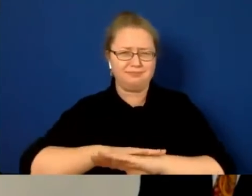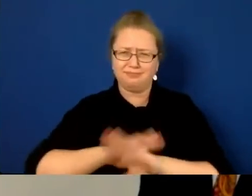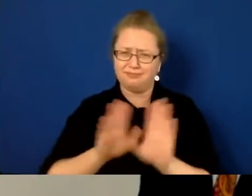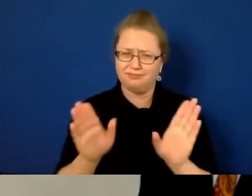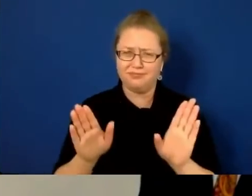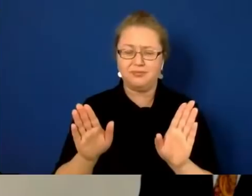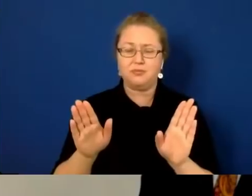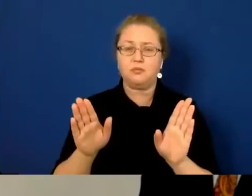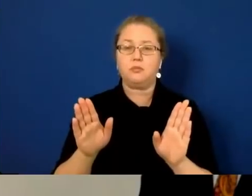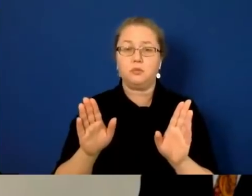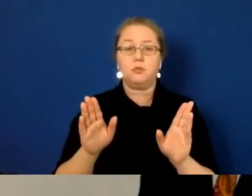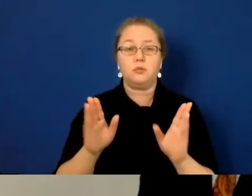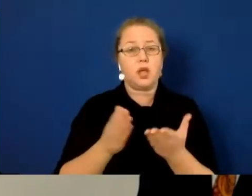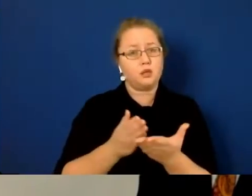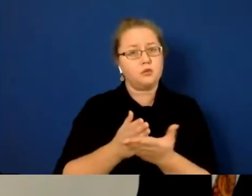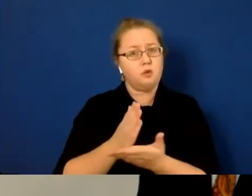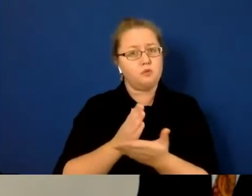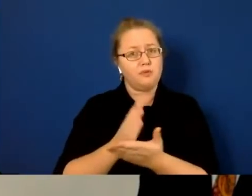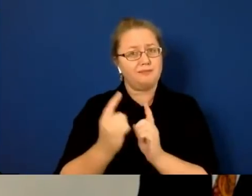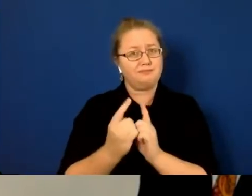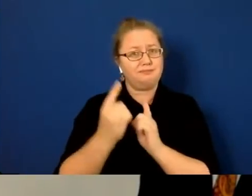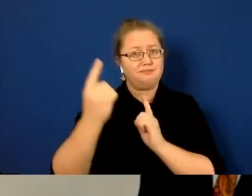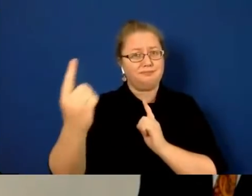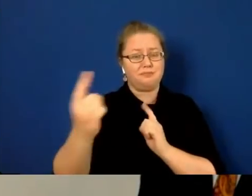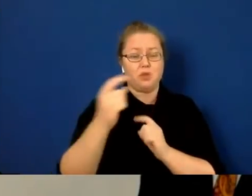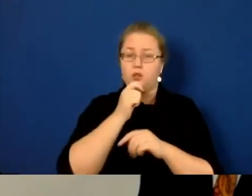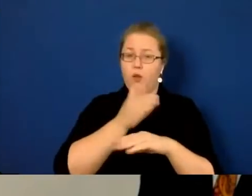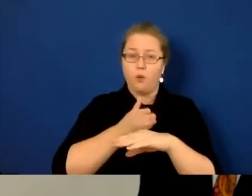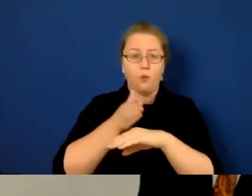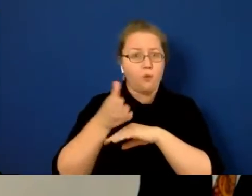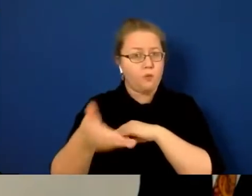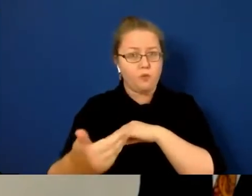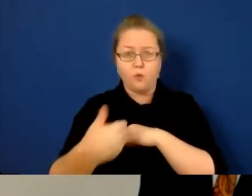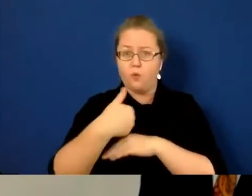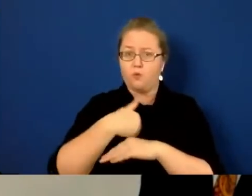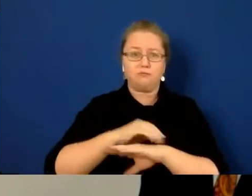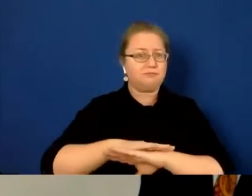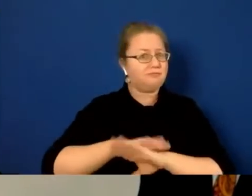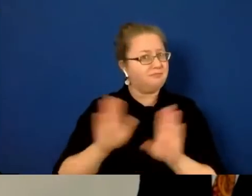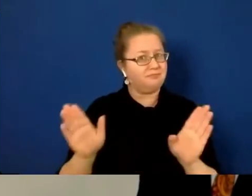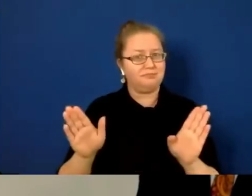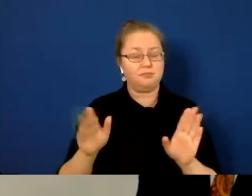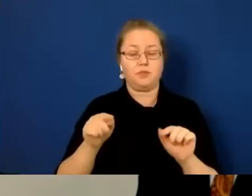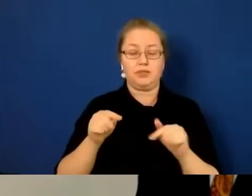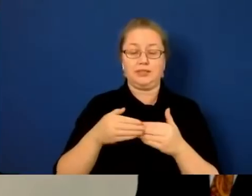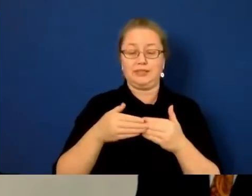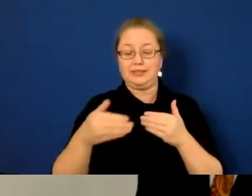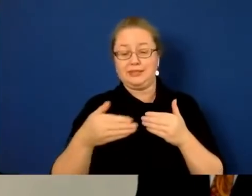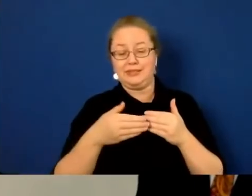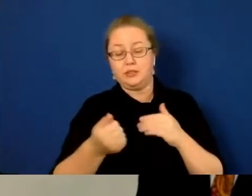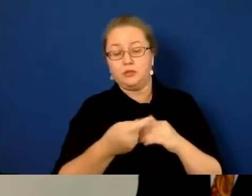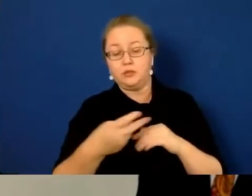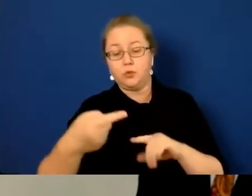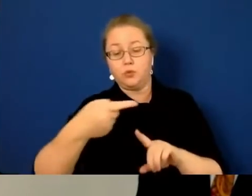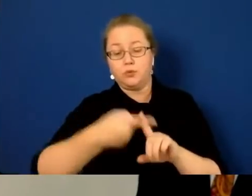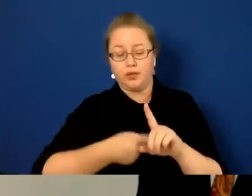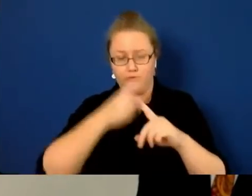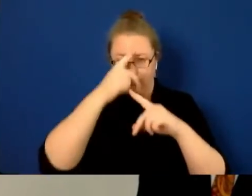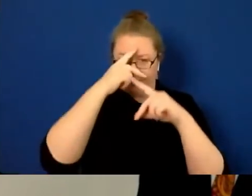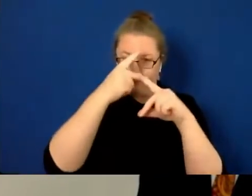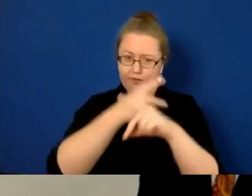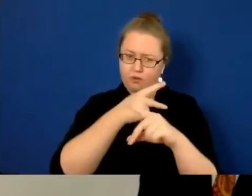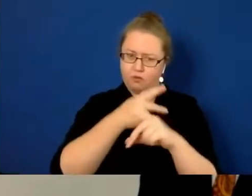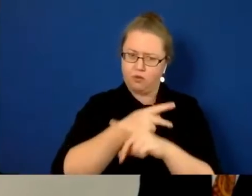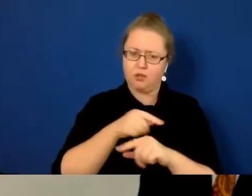cough and flu season that we're going to have more people who are sick, and it's going to be challenging to know who has COVID and who has something else,